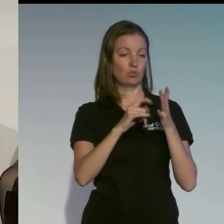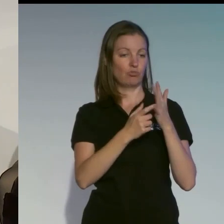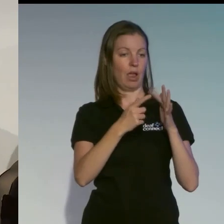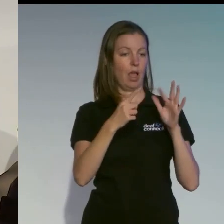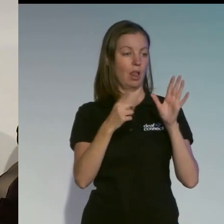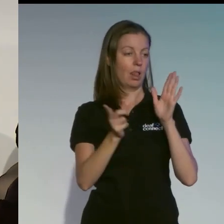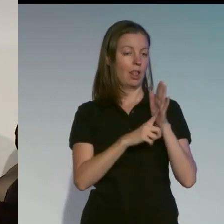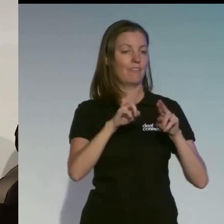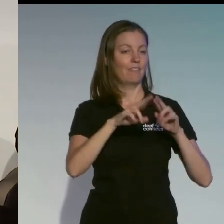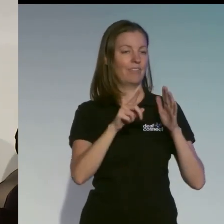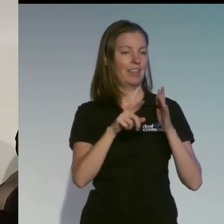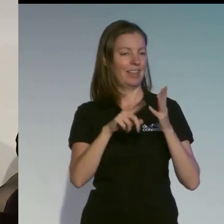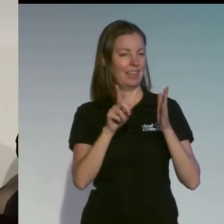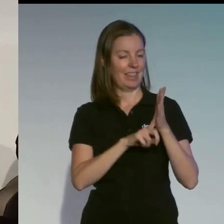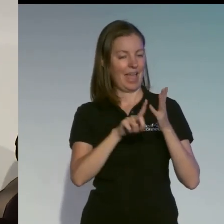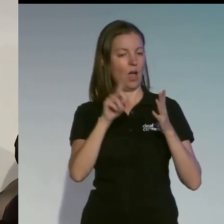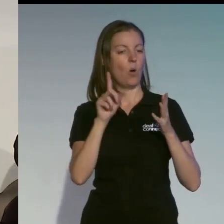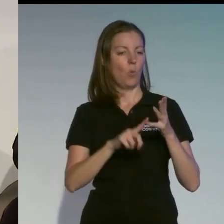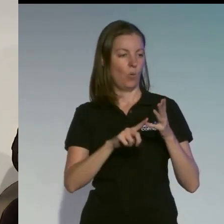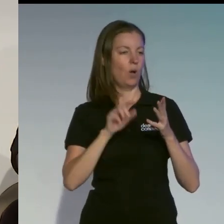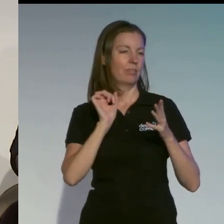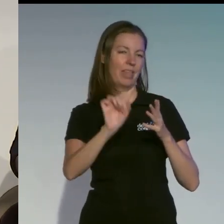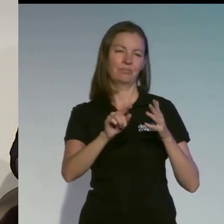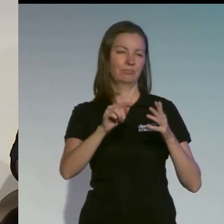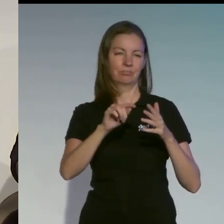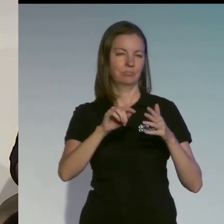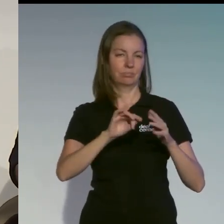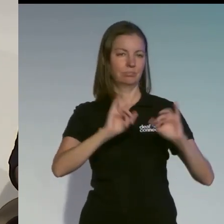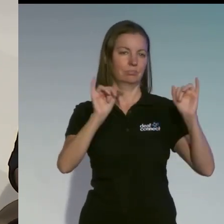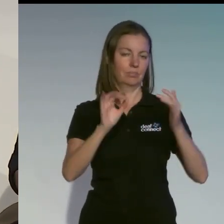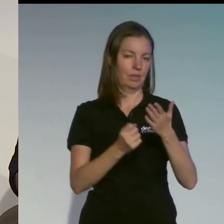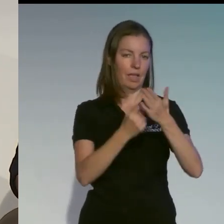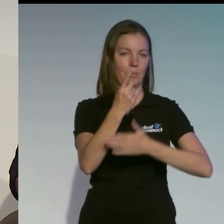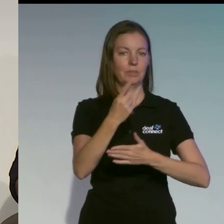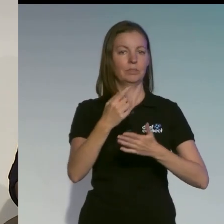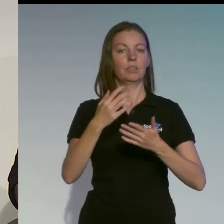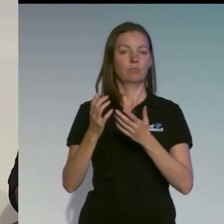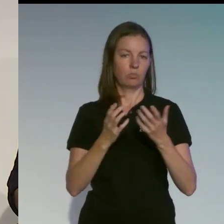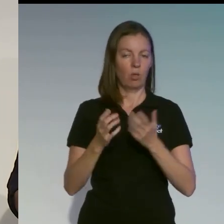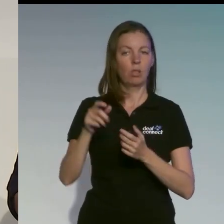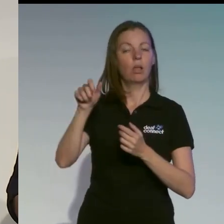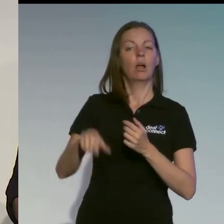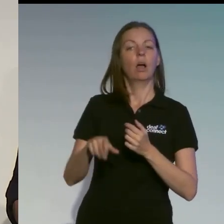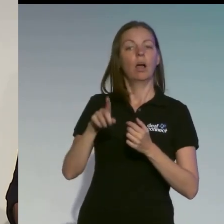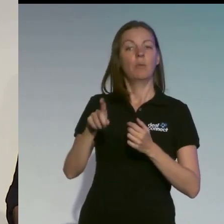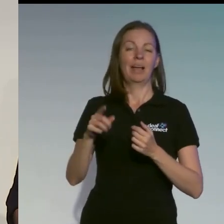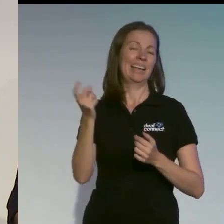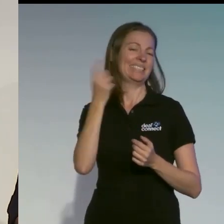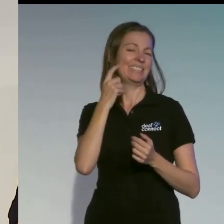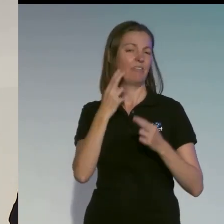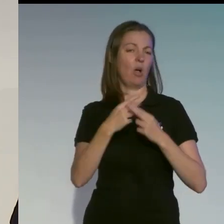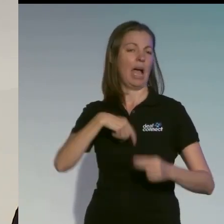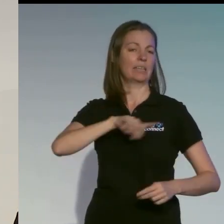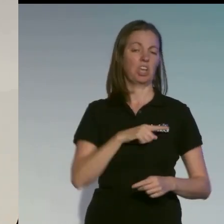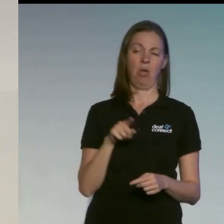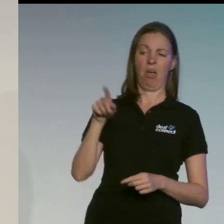Manly-Sea Jersey saga as well. And sometimes it's very easy for those of us who are outside of those communities to point our fingers and just say that's all